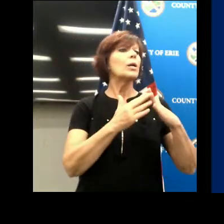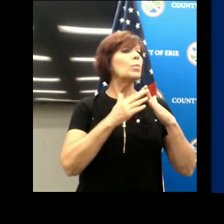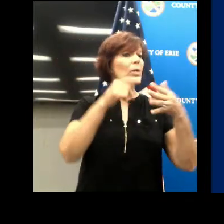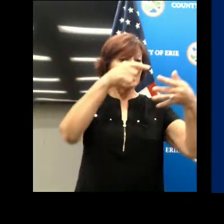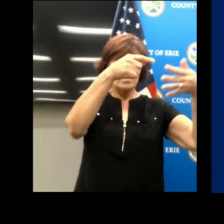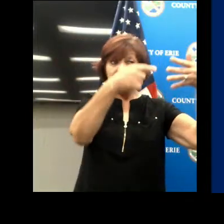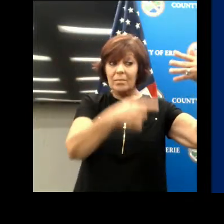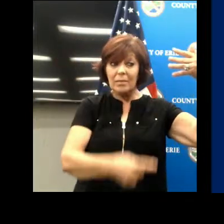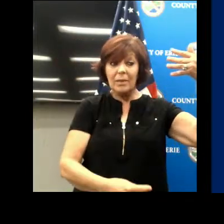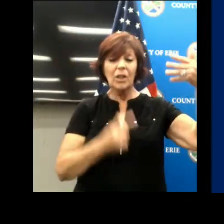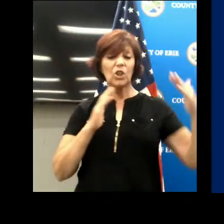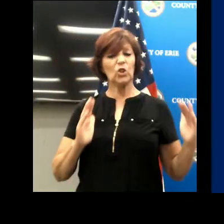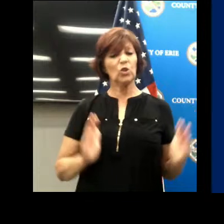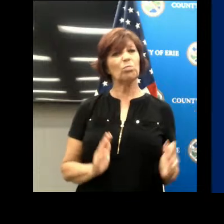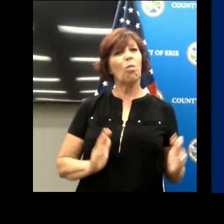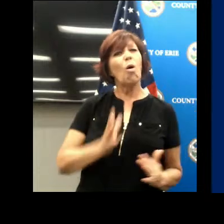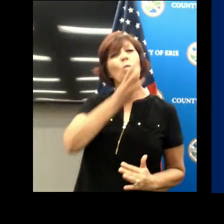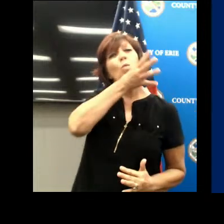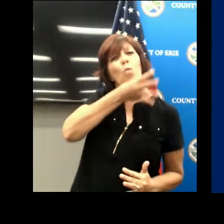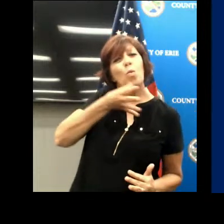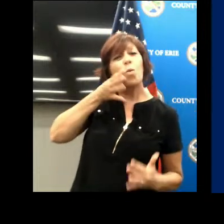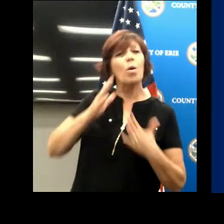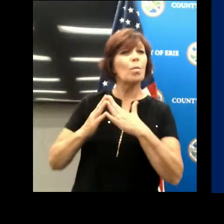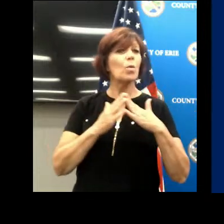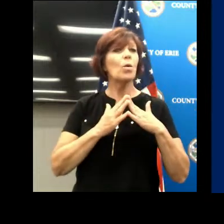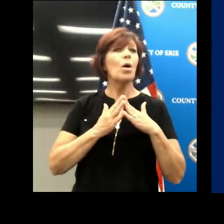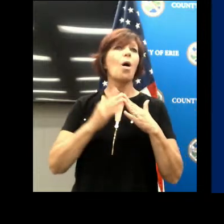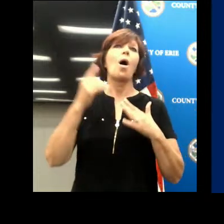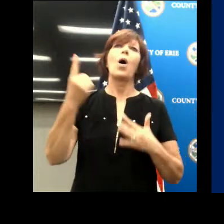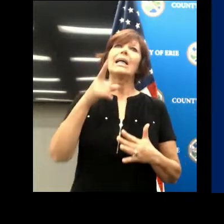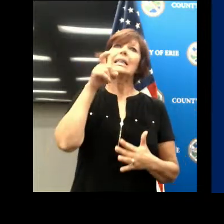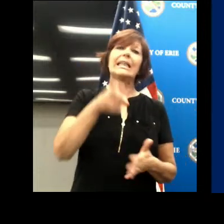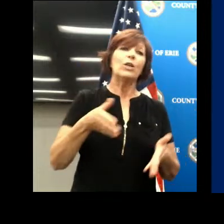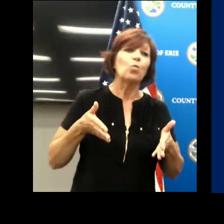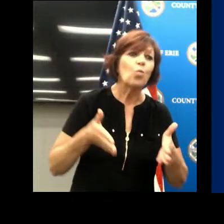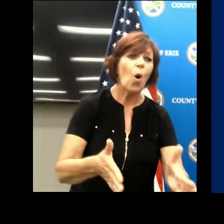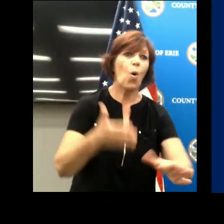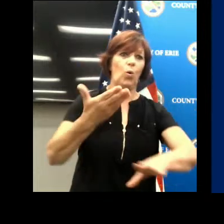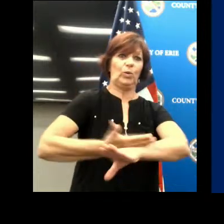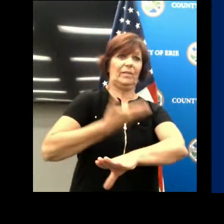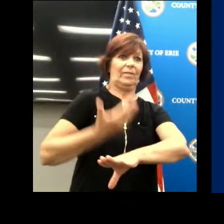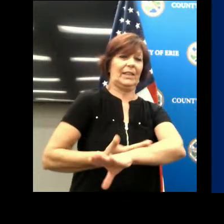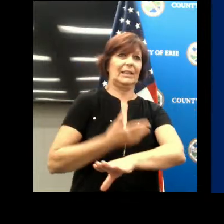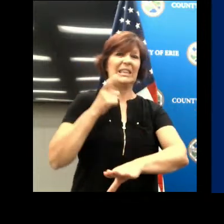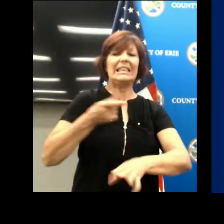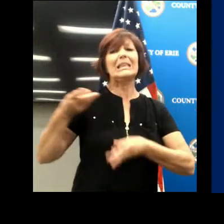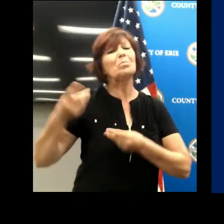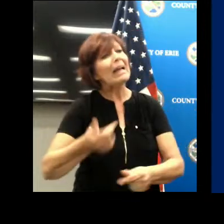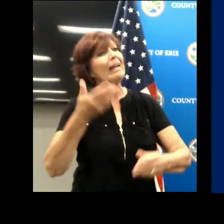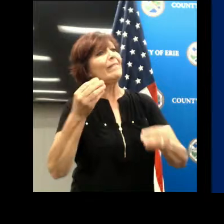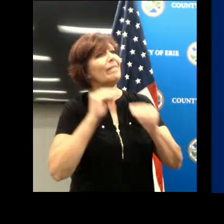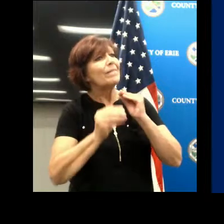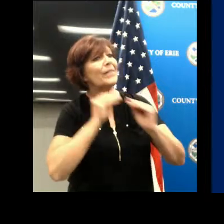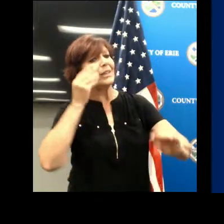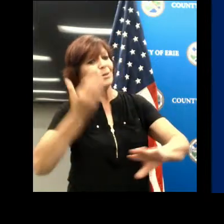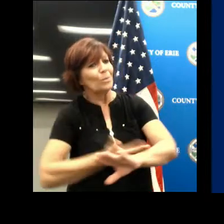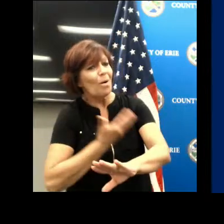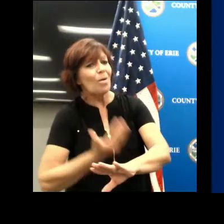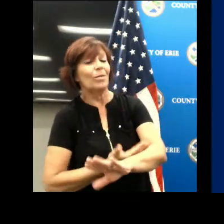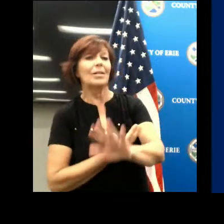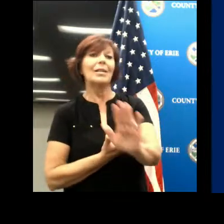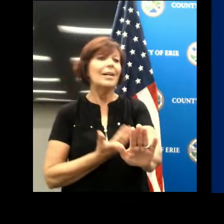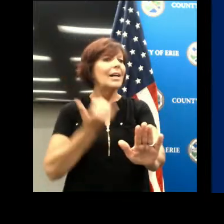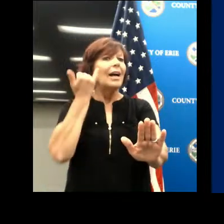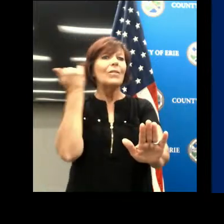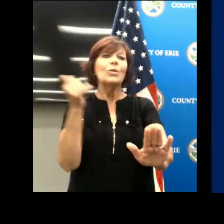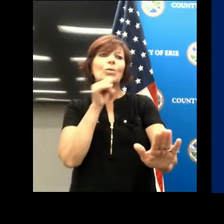there are smaller rural communities that are always talking about roads and how they want us to spend more money on roads. Well, if